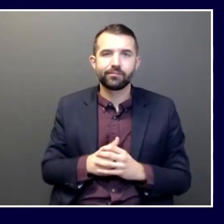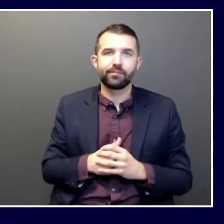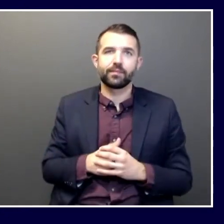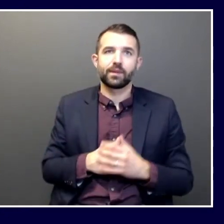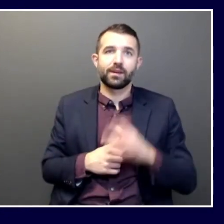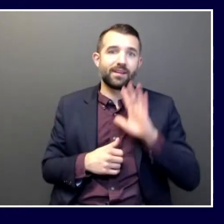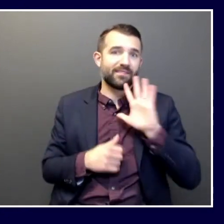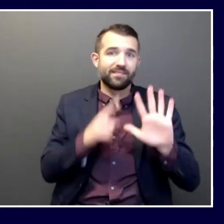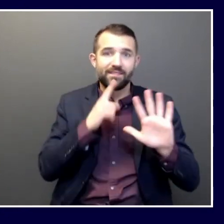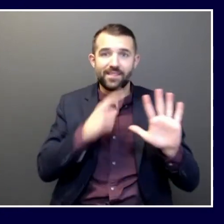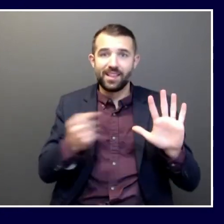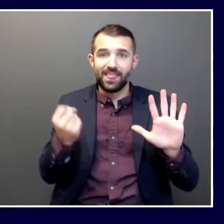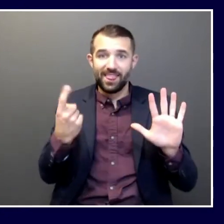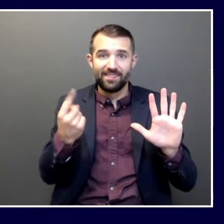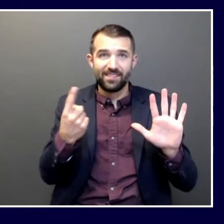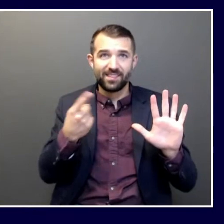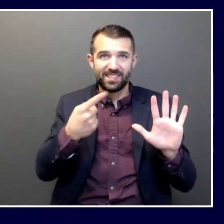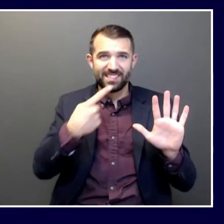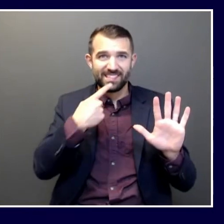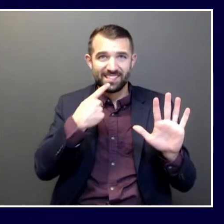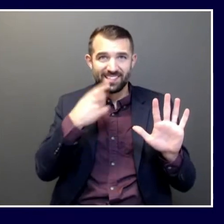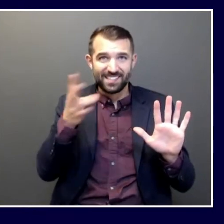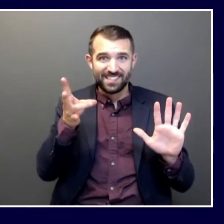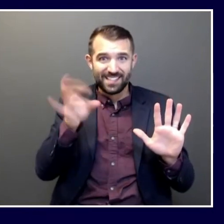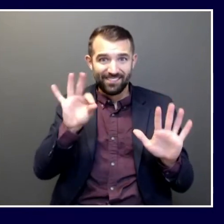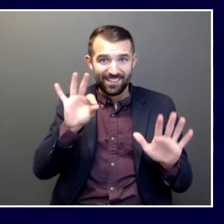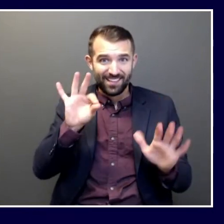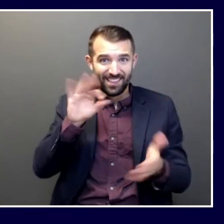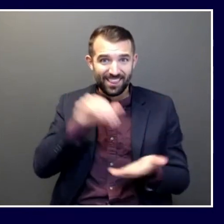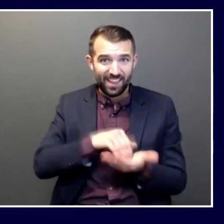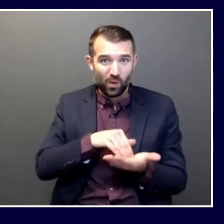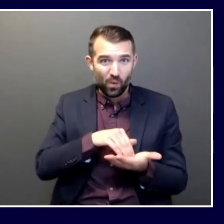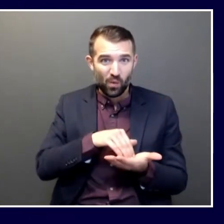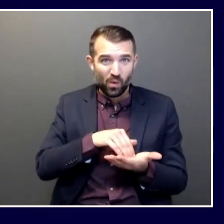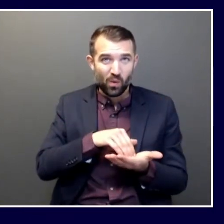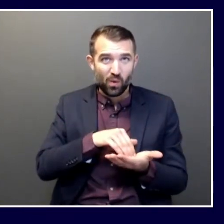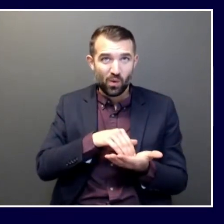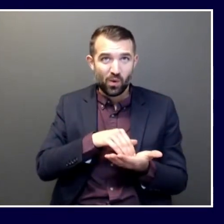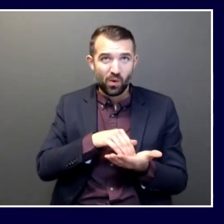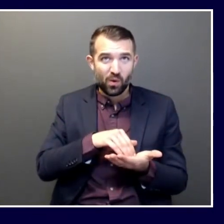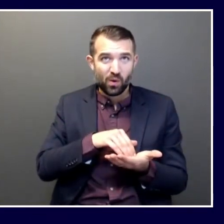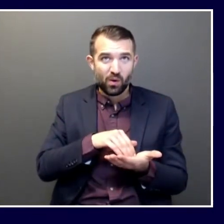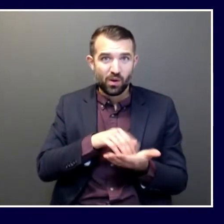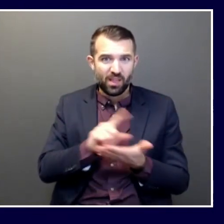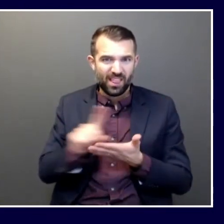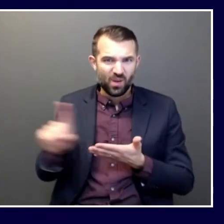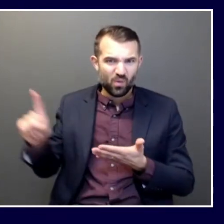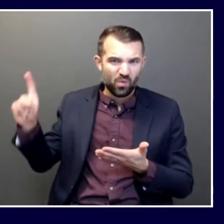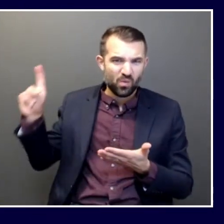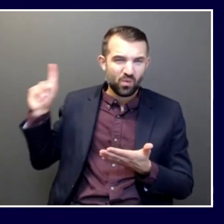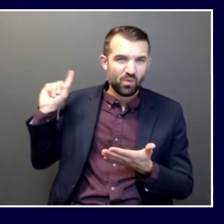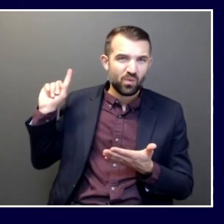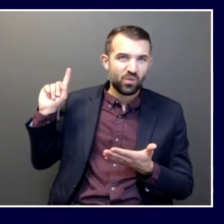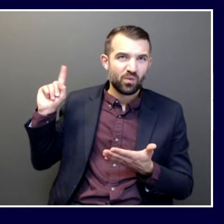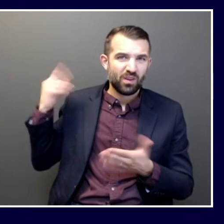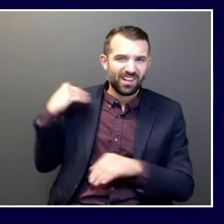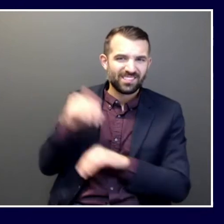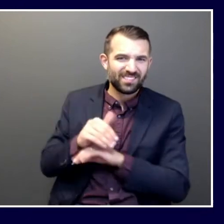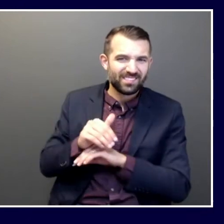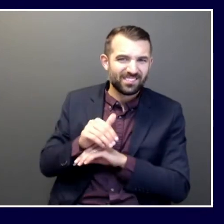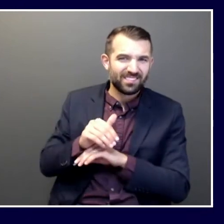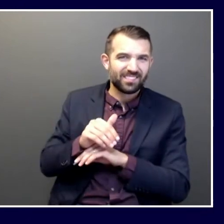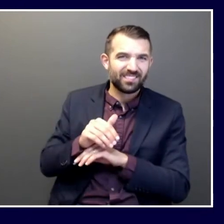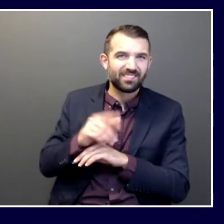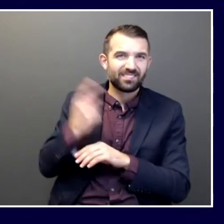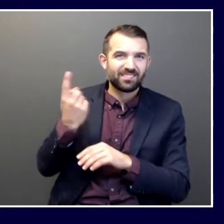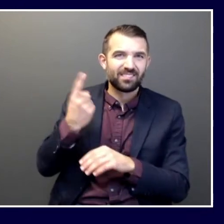said 79,000. There was a press release that was sent last night that said 96,000. Can you just help me understand what the number is and